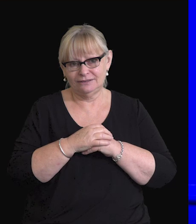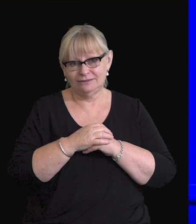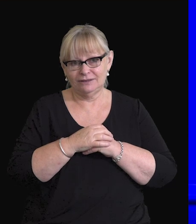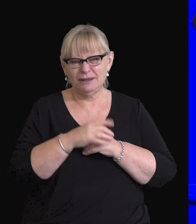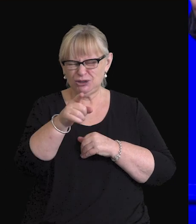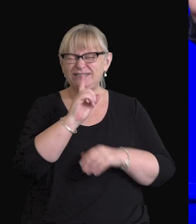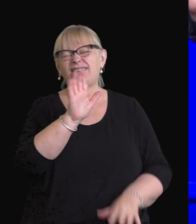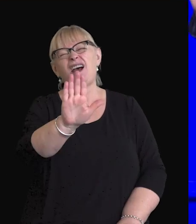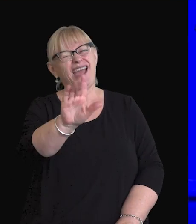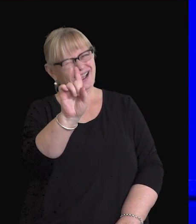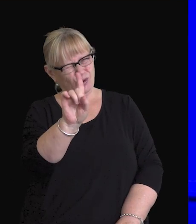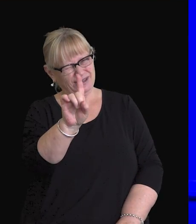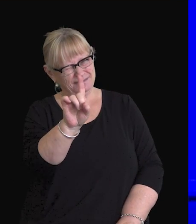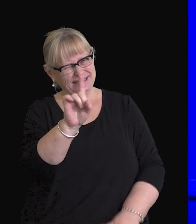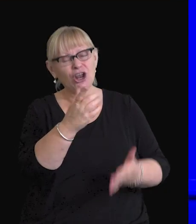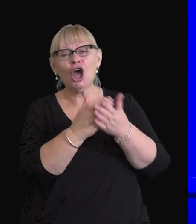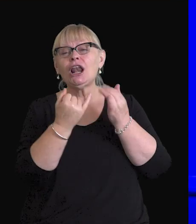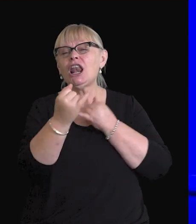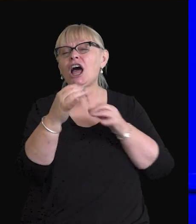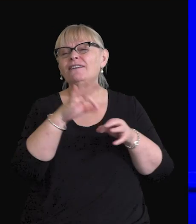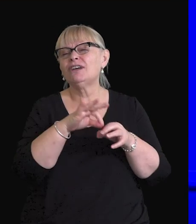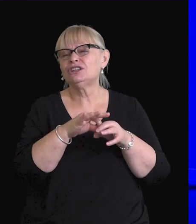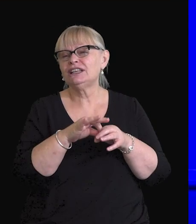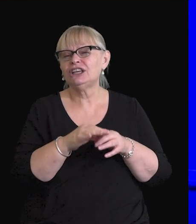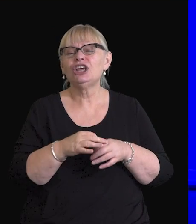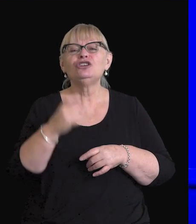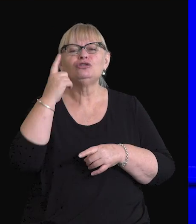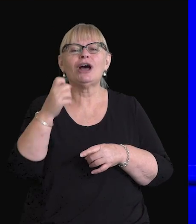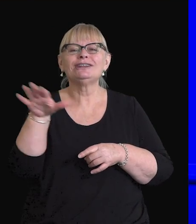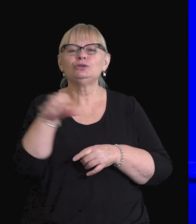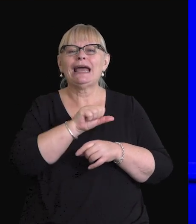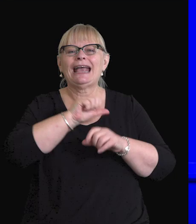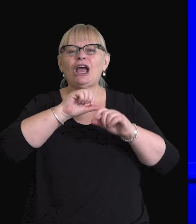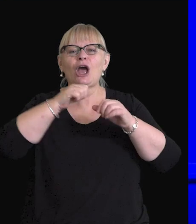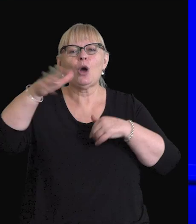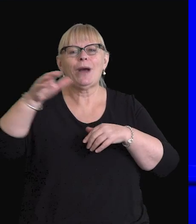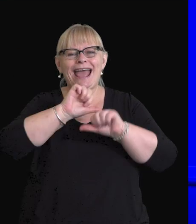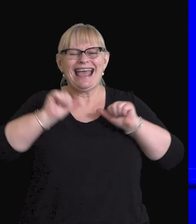Hold your horses, I hear you say. Online voting? You're trying to take away our democracy sausage.